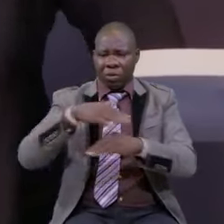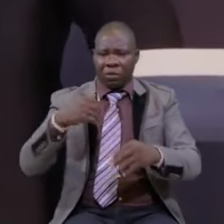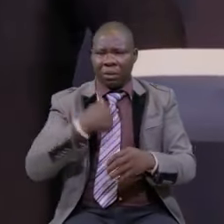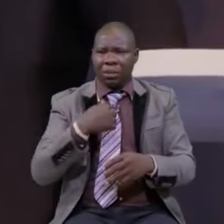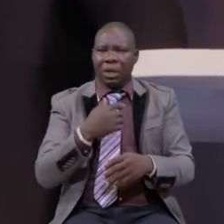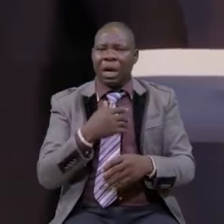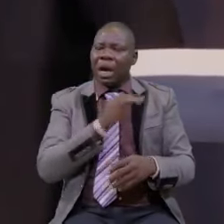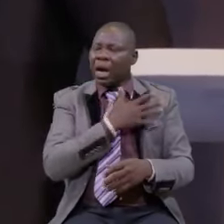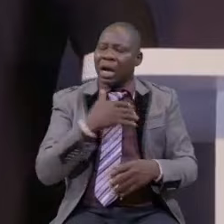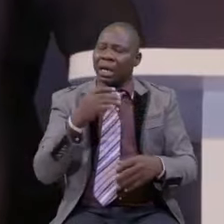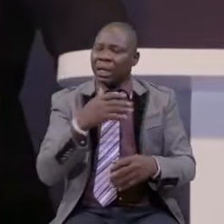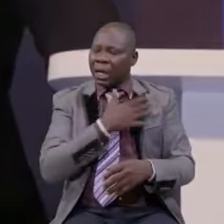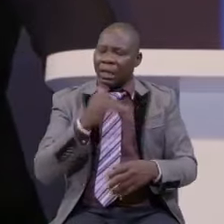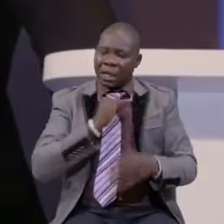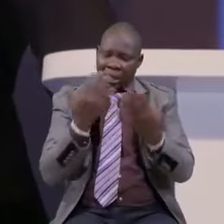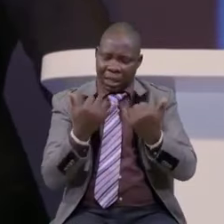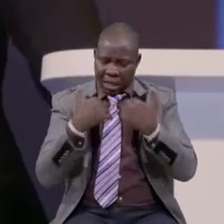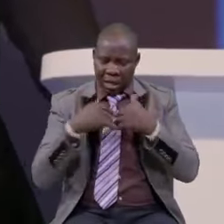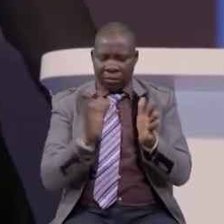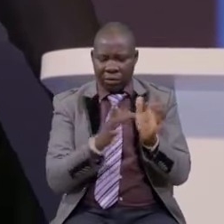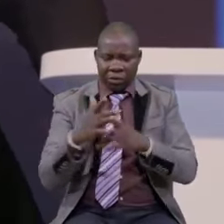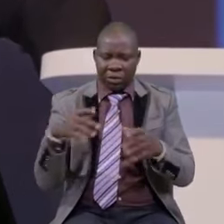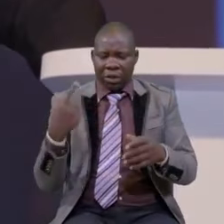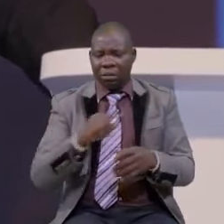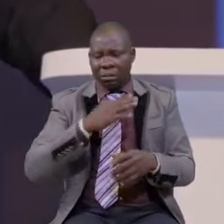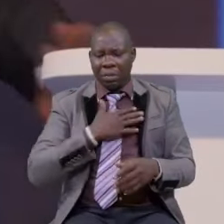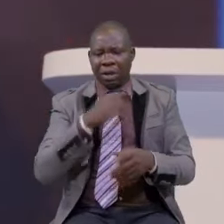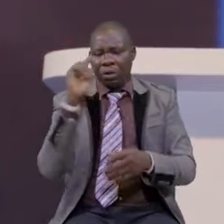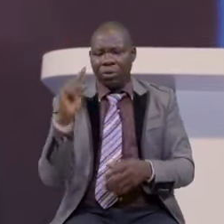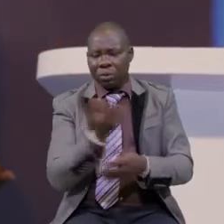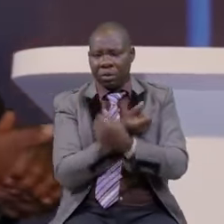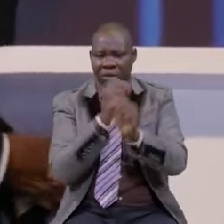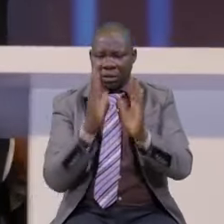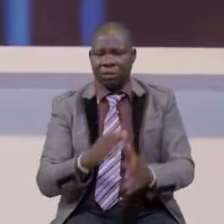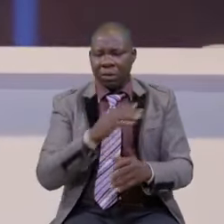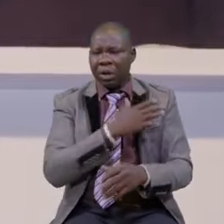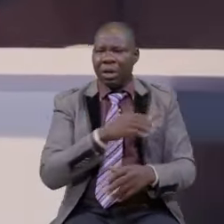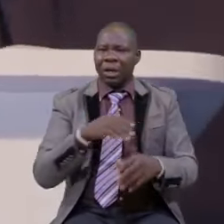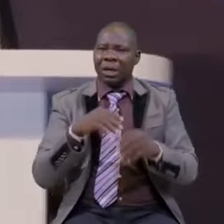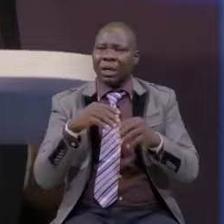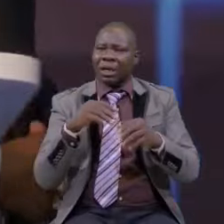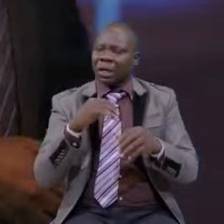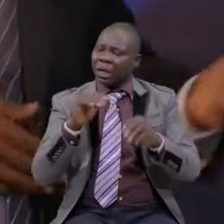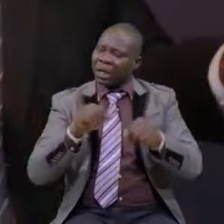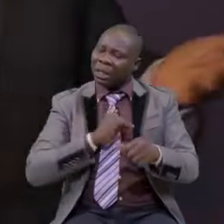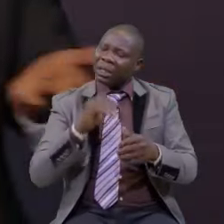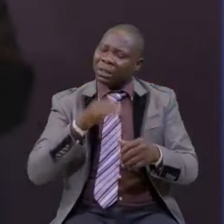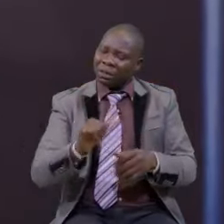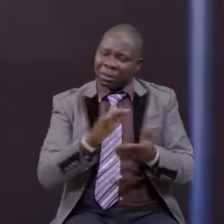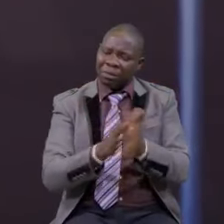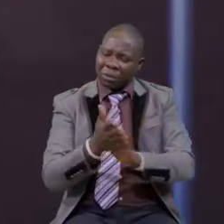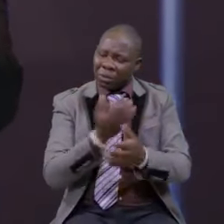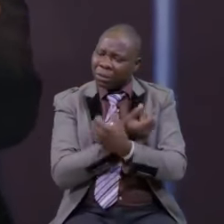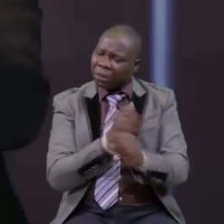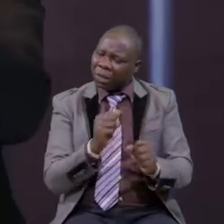only Lord and Savior, and my eternity depends on him. Pastor, can I still get saved? I said, why don't